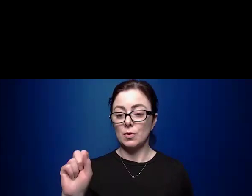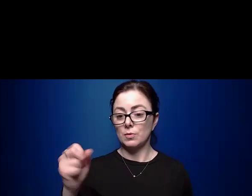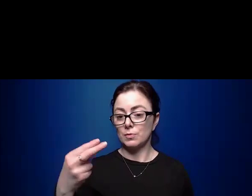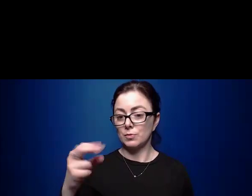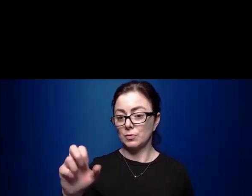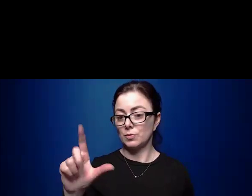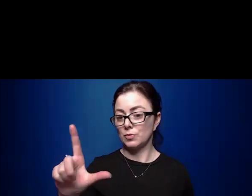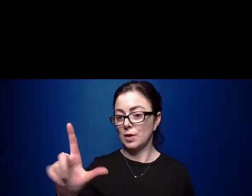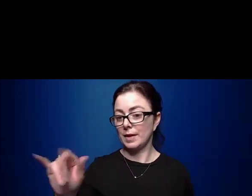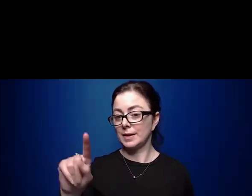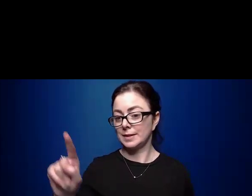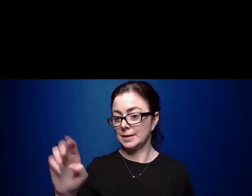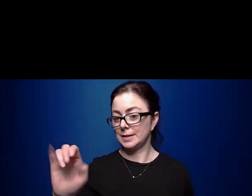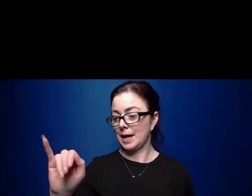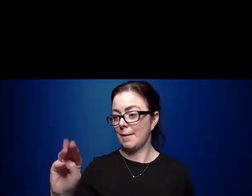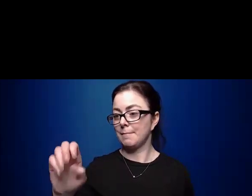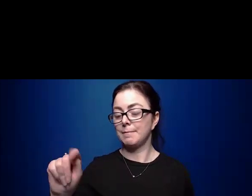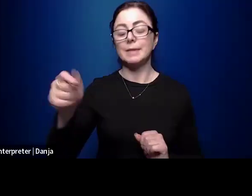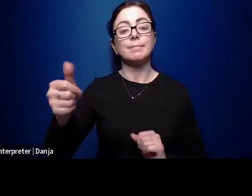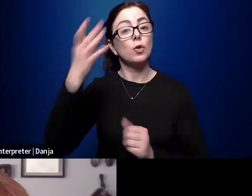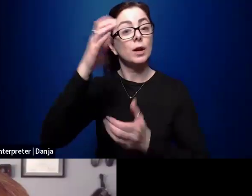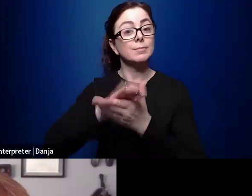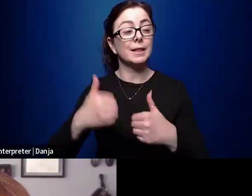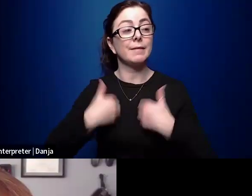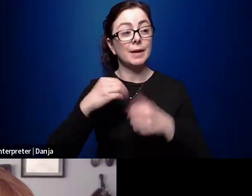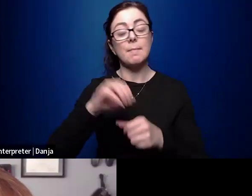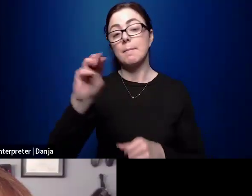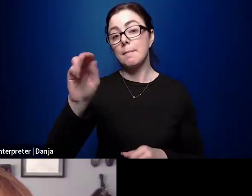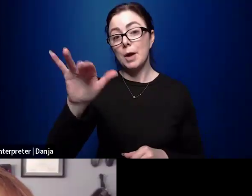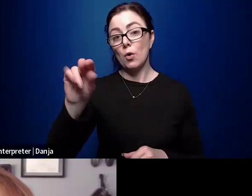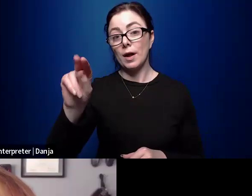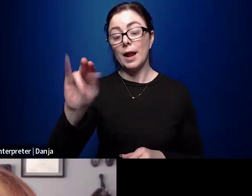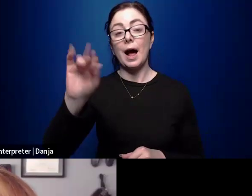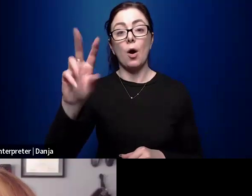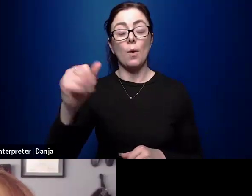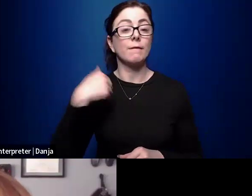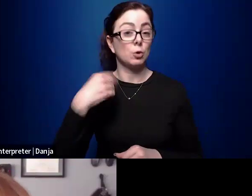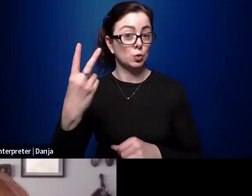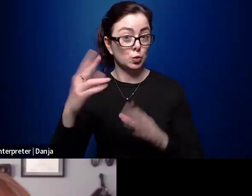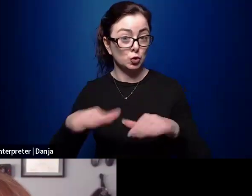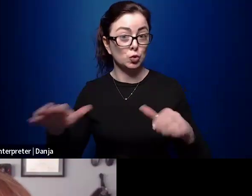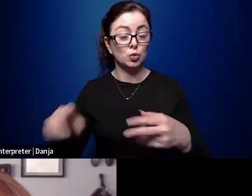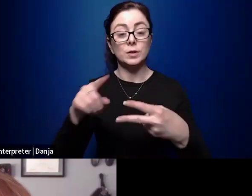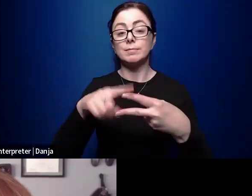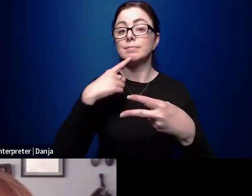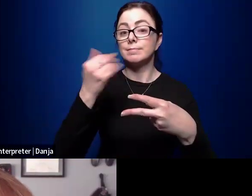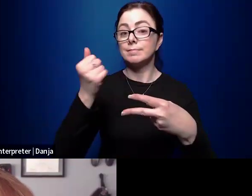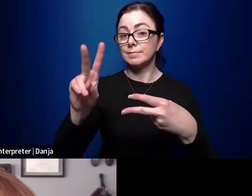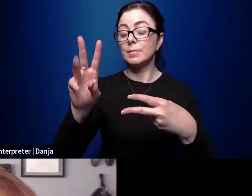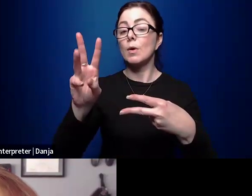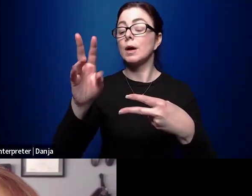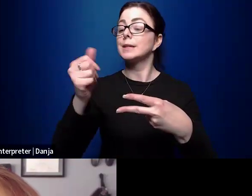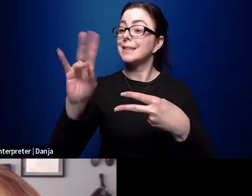husband Dustin live in Marion, Iowa. They have two children, William, who is 17 and profoundly